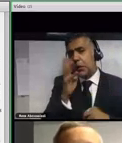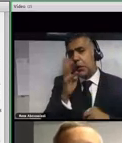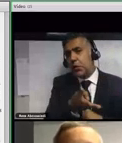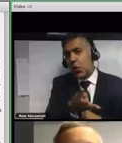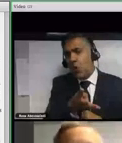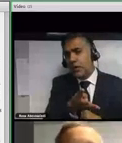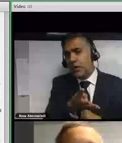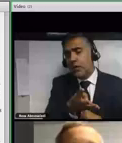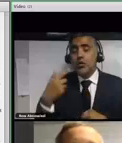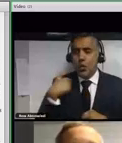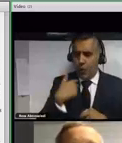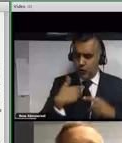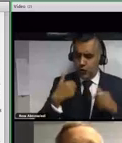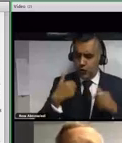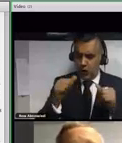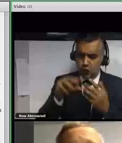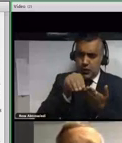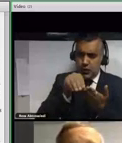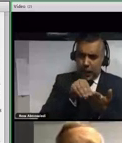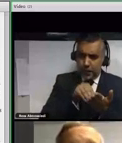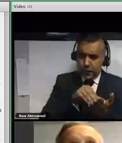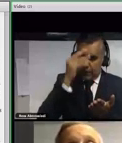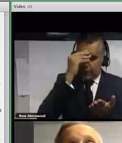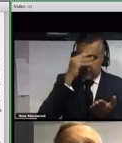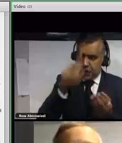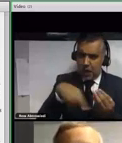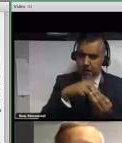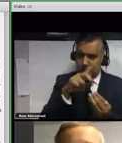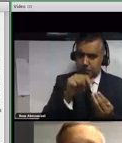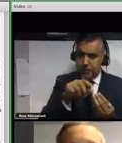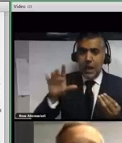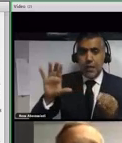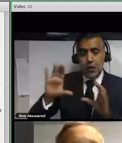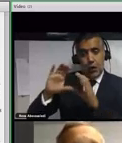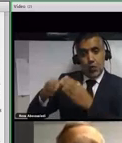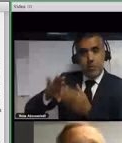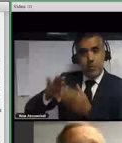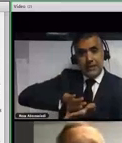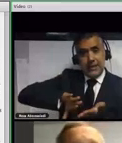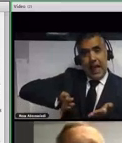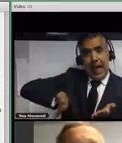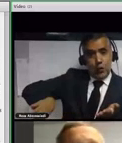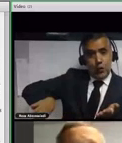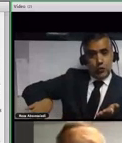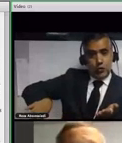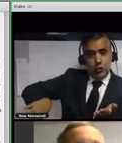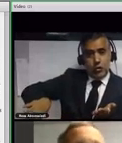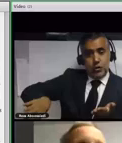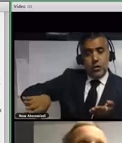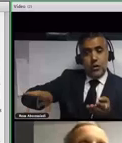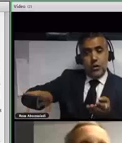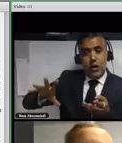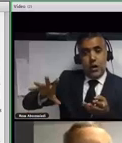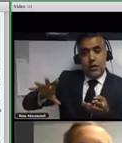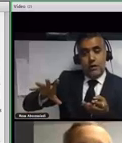we're trying to capture information on people with disabilities and we leave this group out, of the measurement,